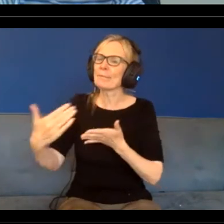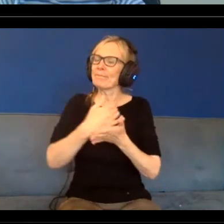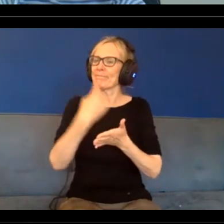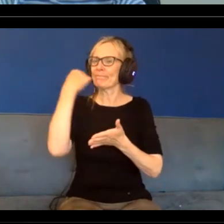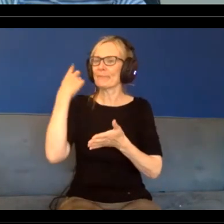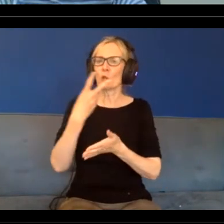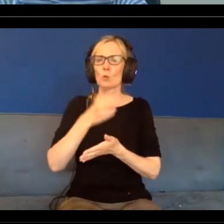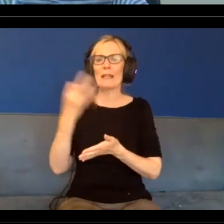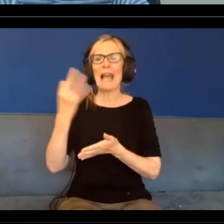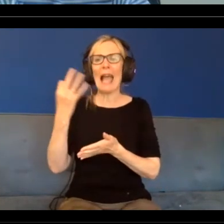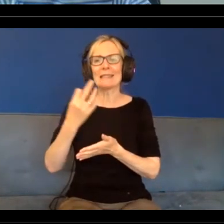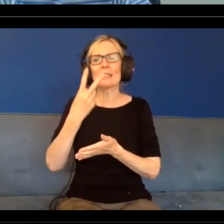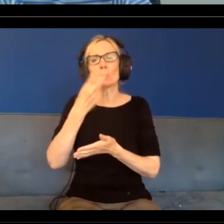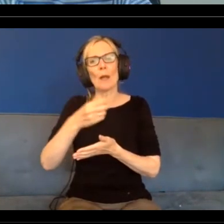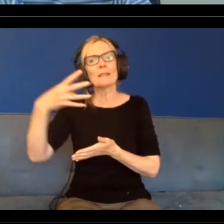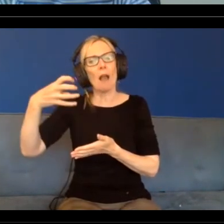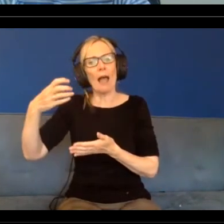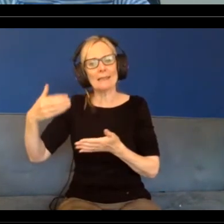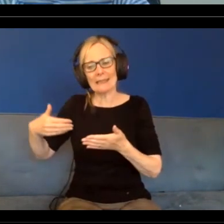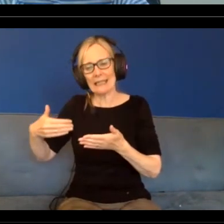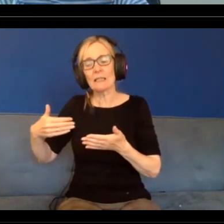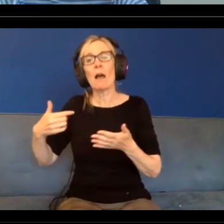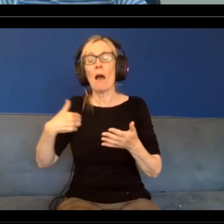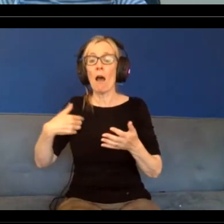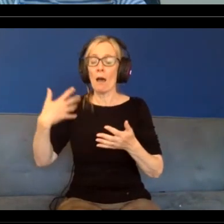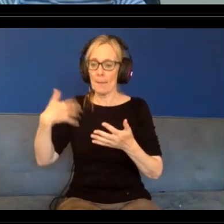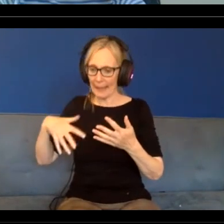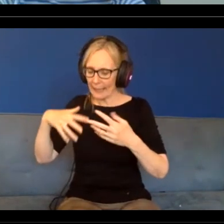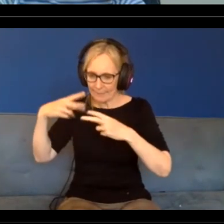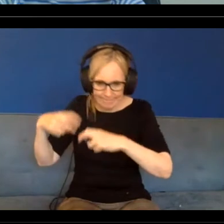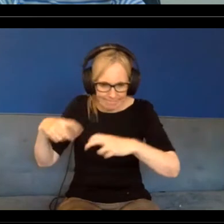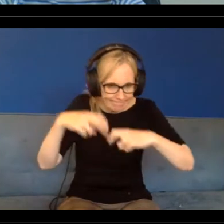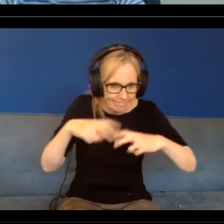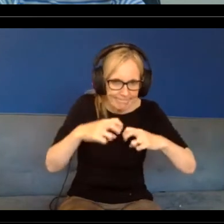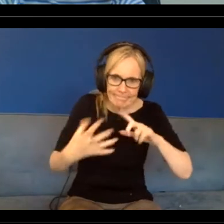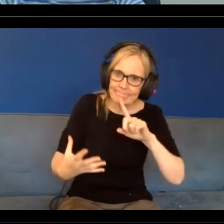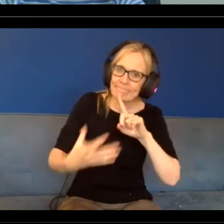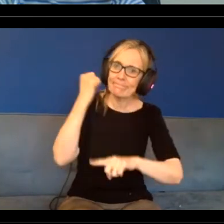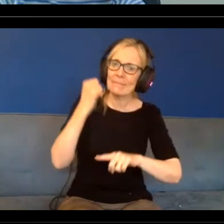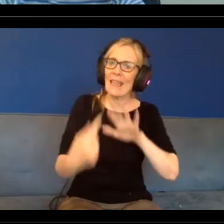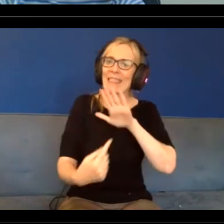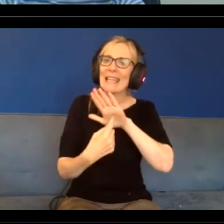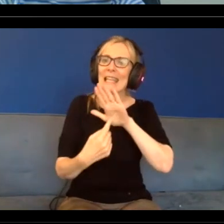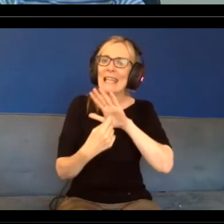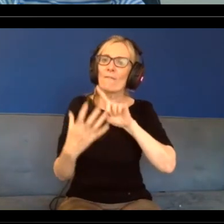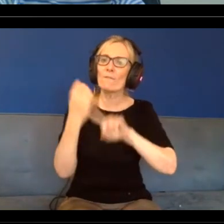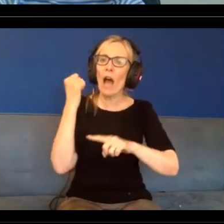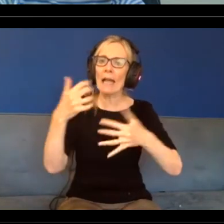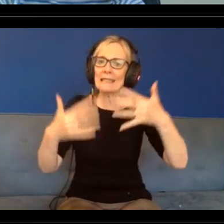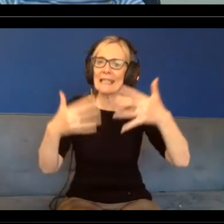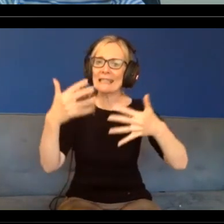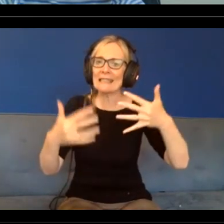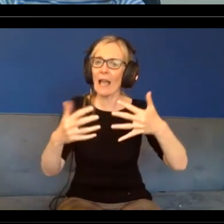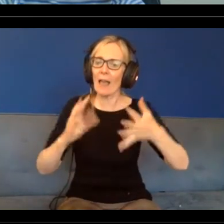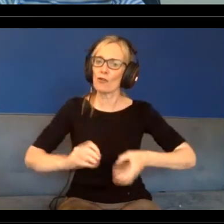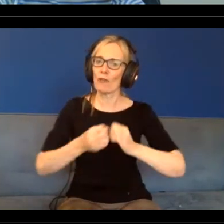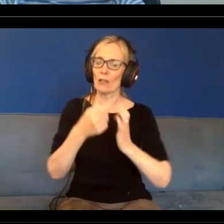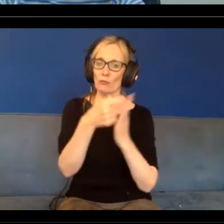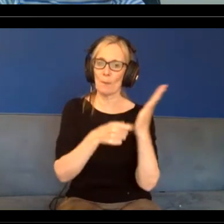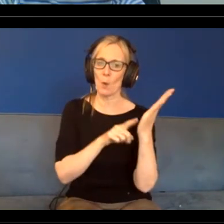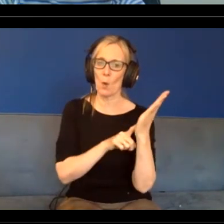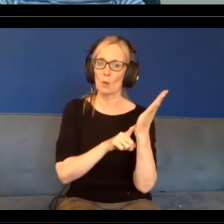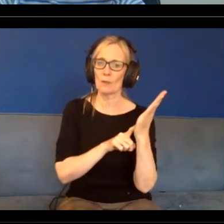of 2019, and really draw out some of the key findings from this and then write a report about it. It's also really important to mention that at